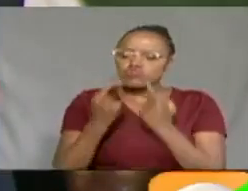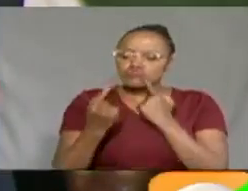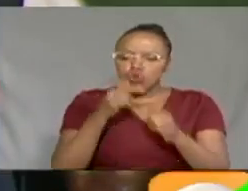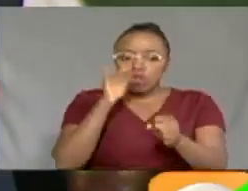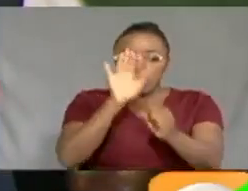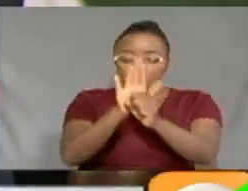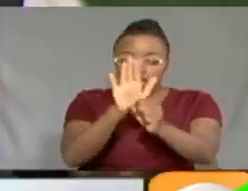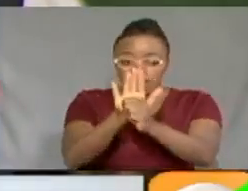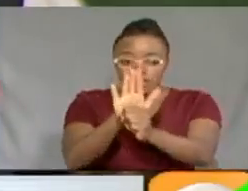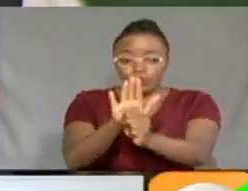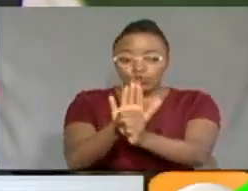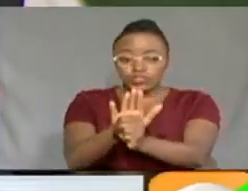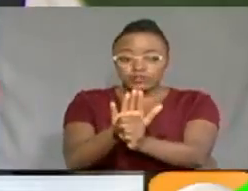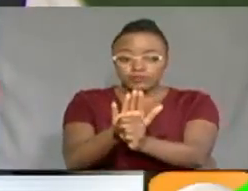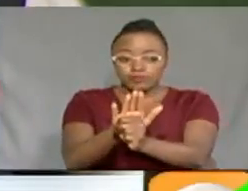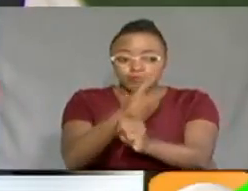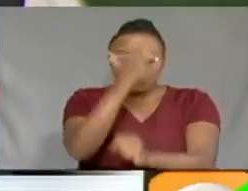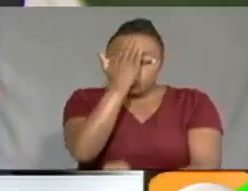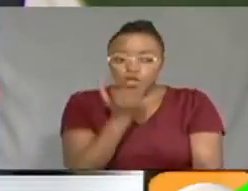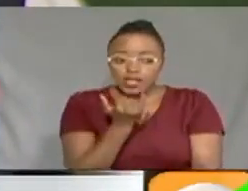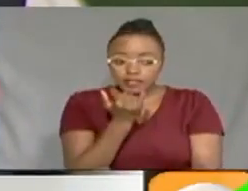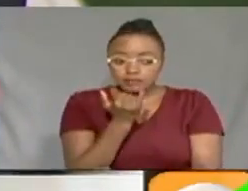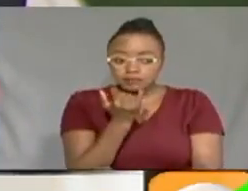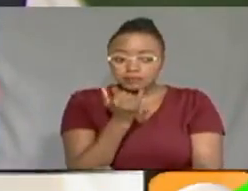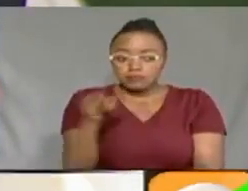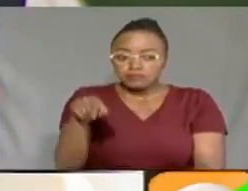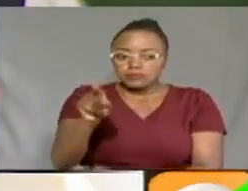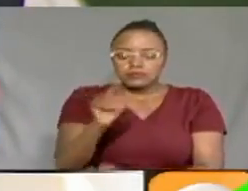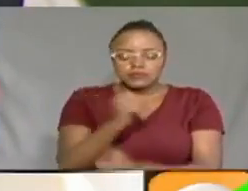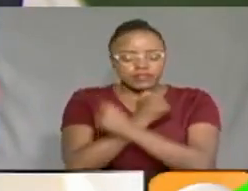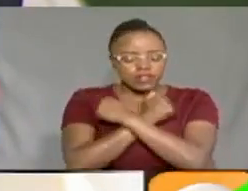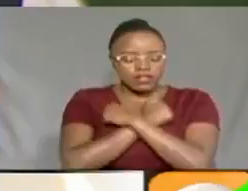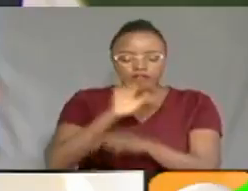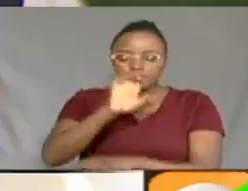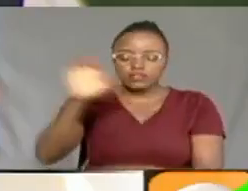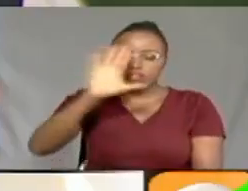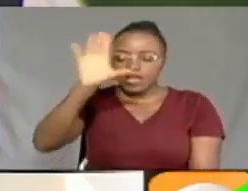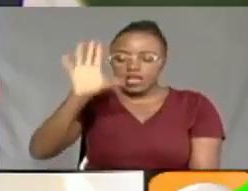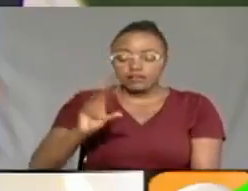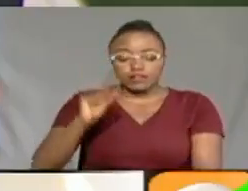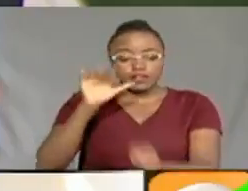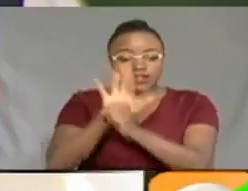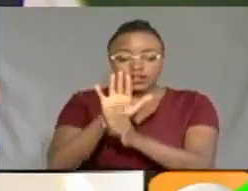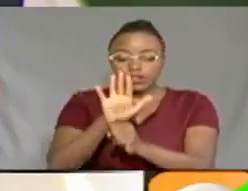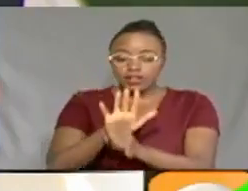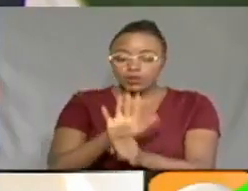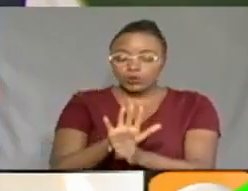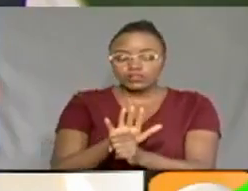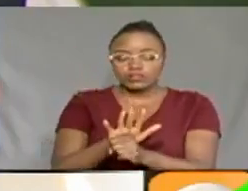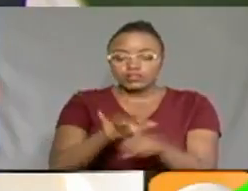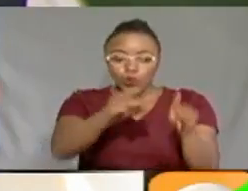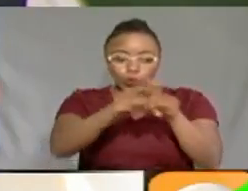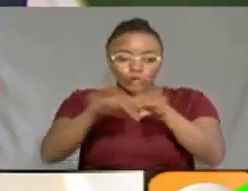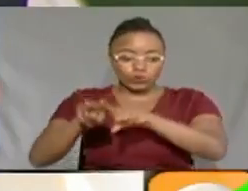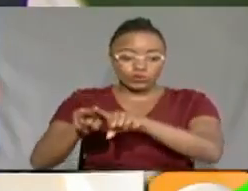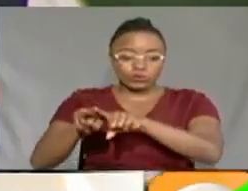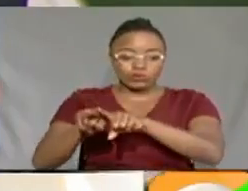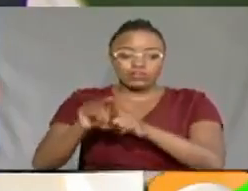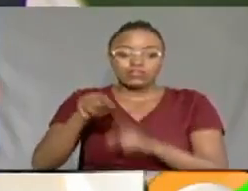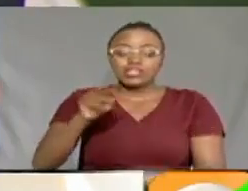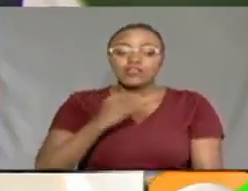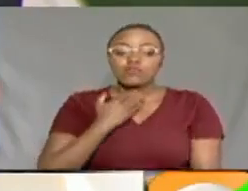naye kwamba alikuwa anapenda East Africa sana. Tena alikuwa